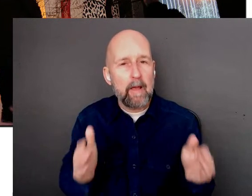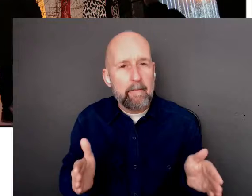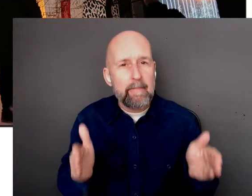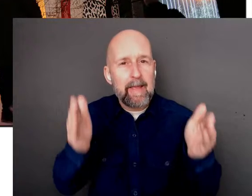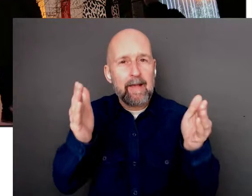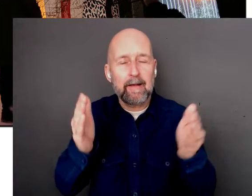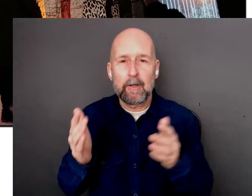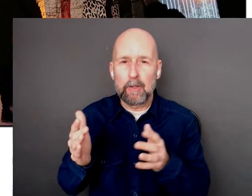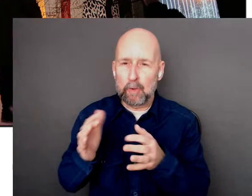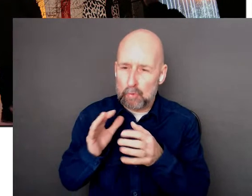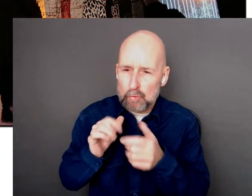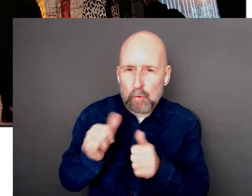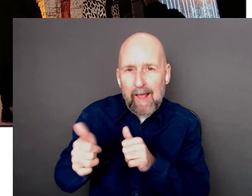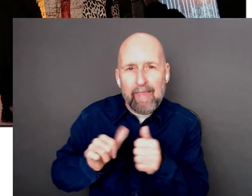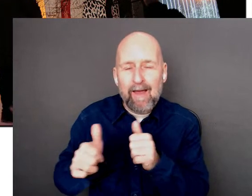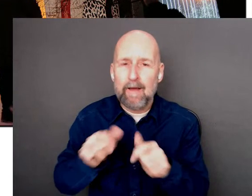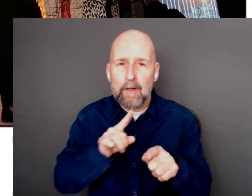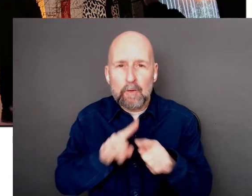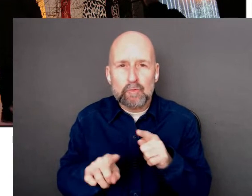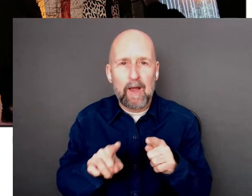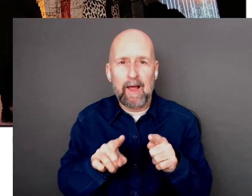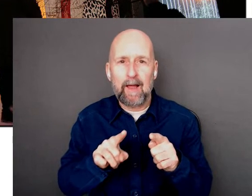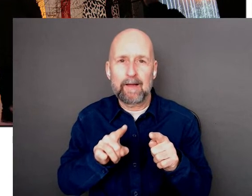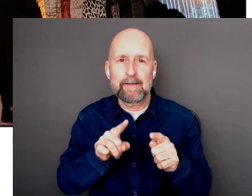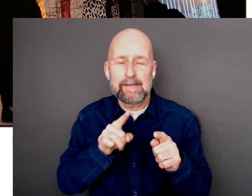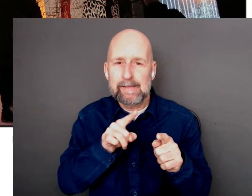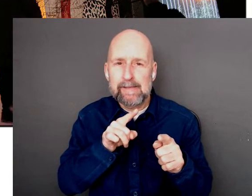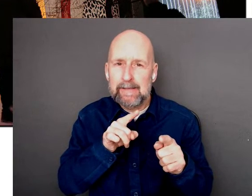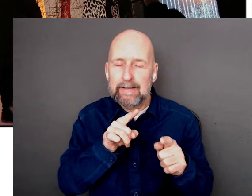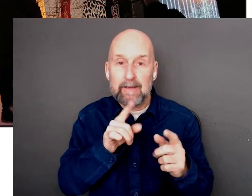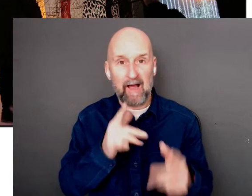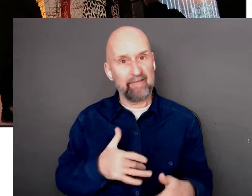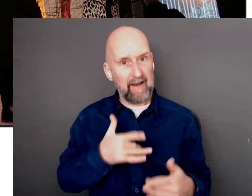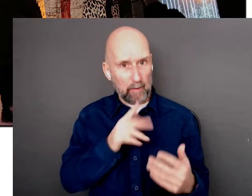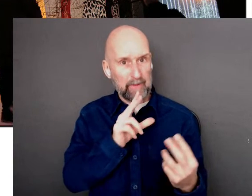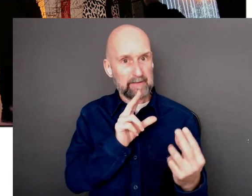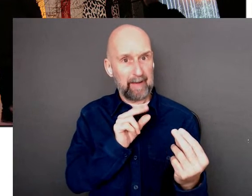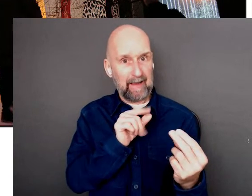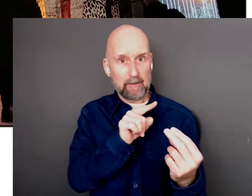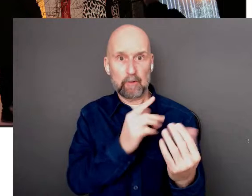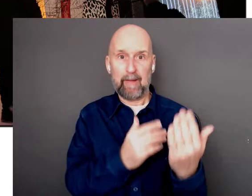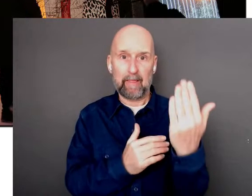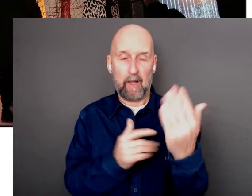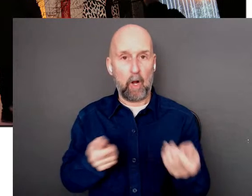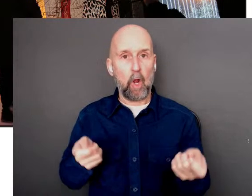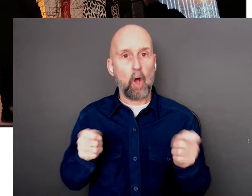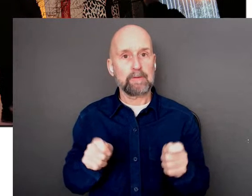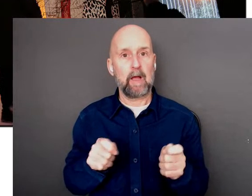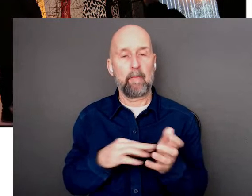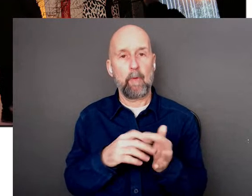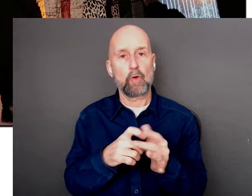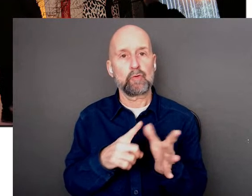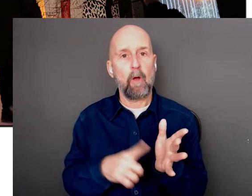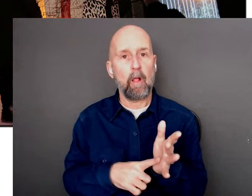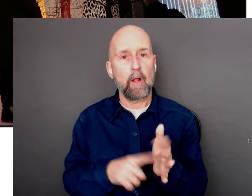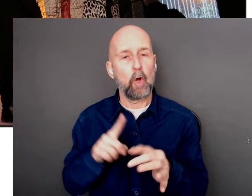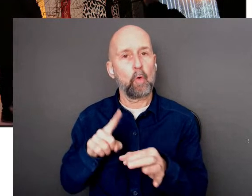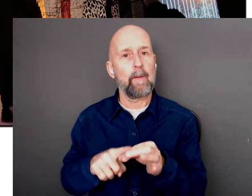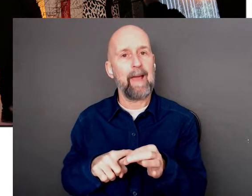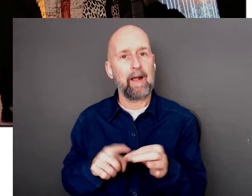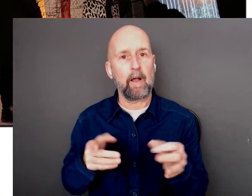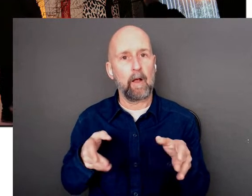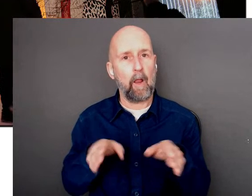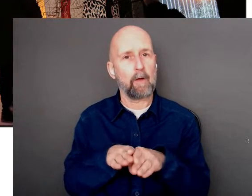to, speaking to those monoliths almost, and it was locked down in Montreal and Quebec, so we couldn't really